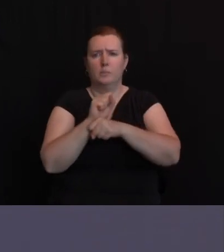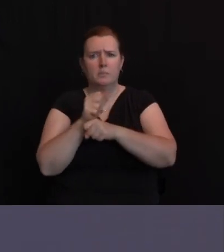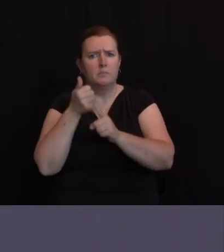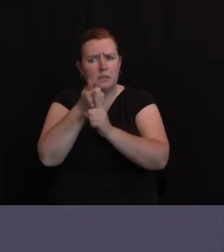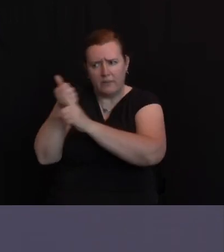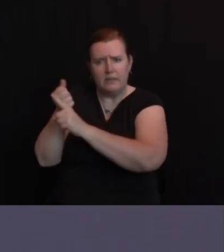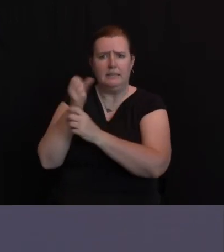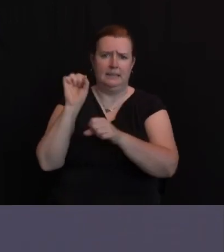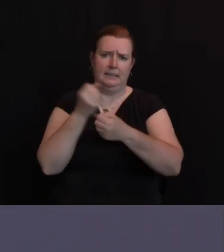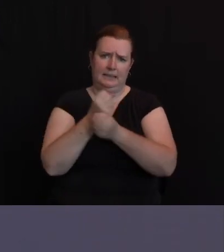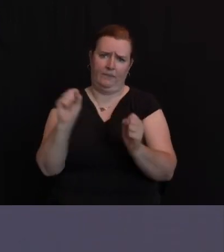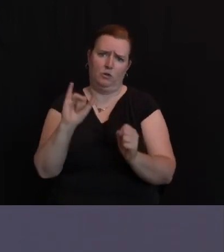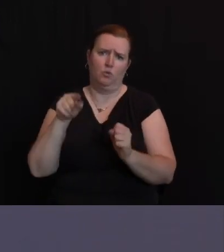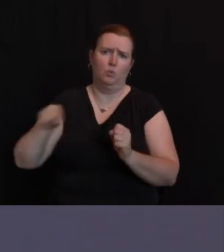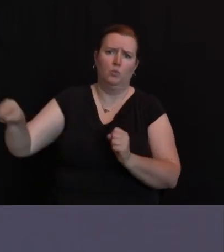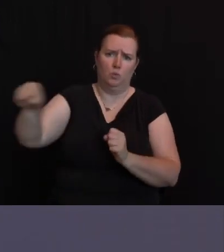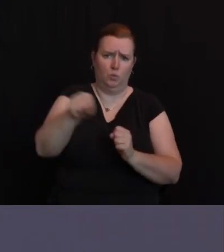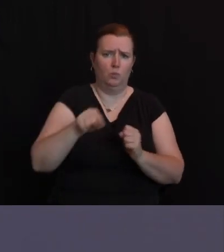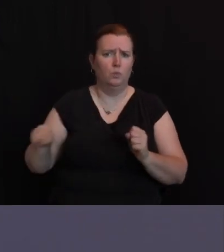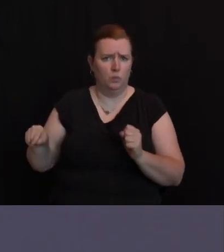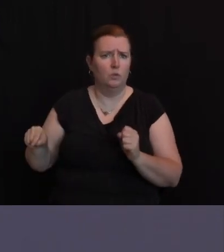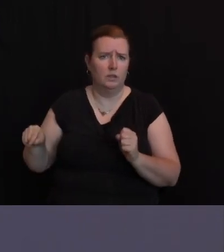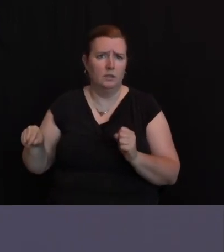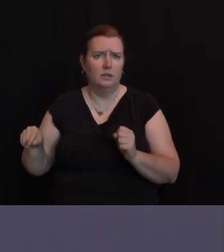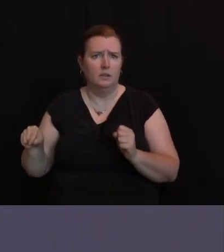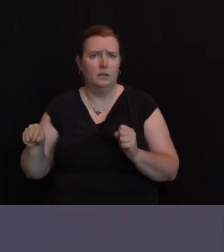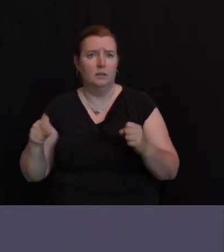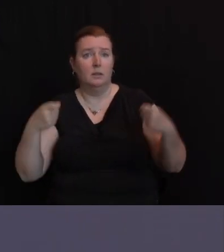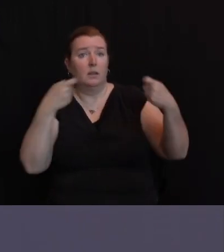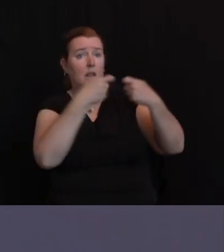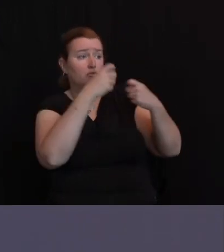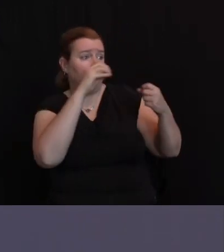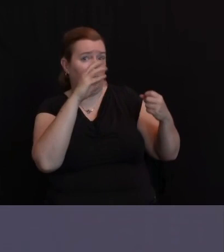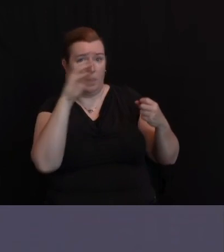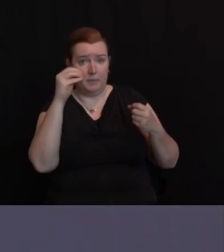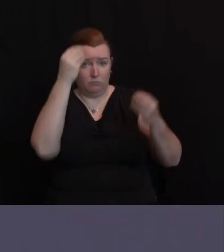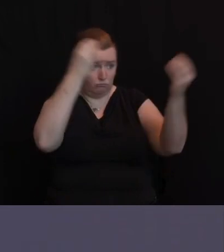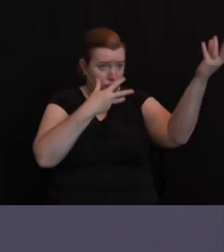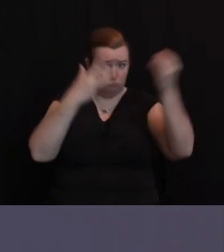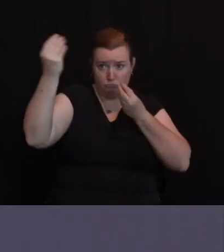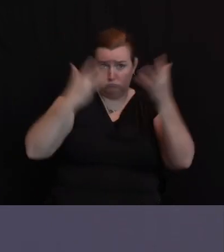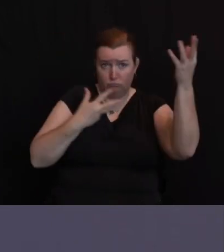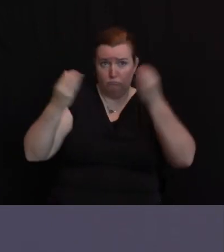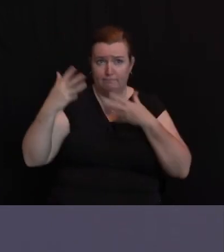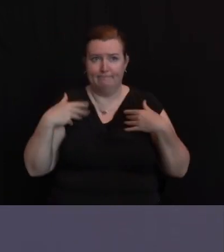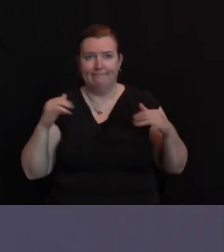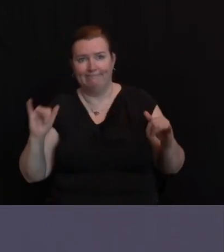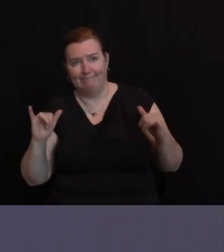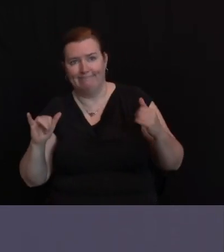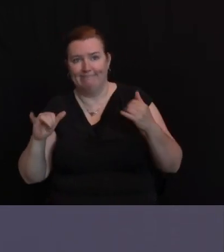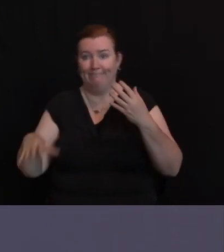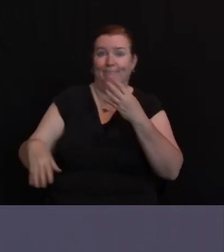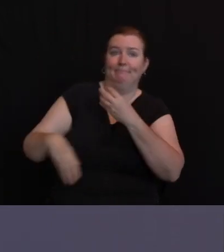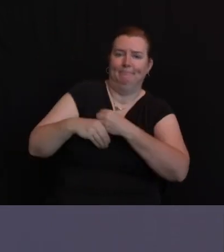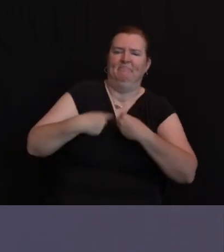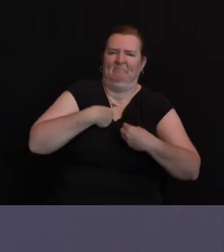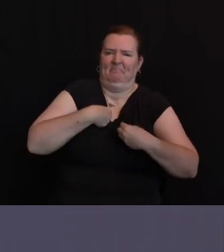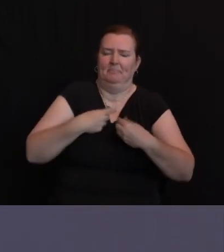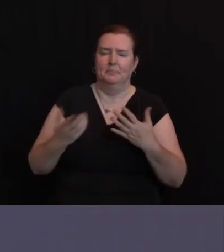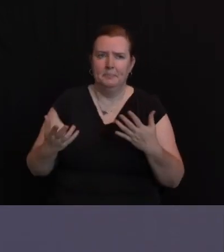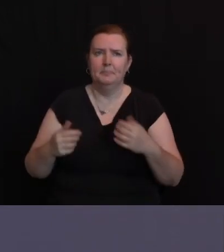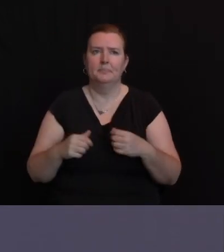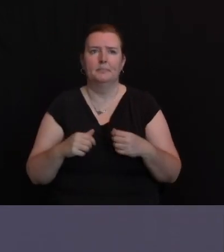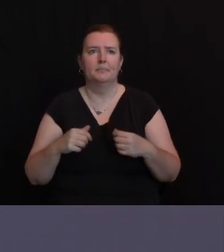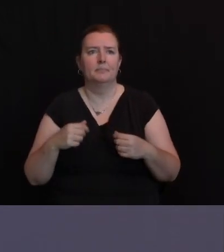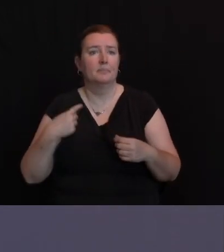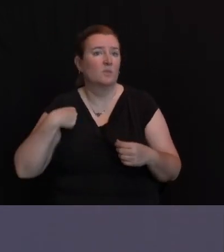But I think the message from those providers, from those companies, which you're amplifying, Joe, as have I, we should